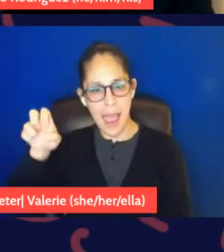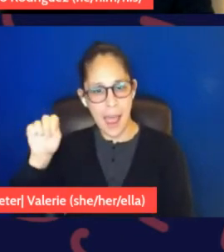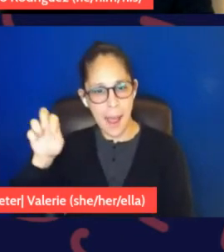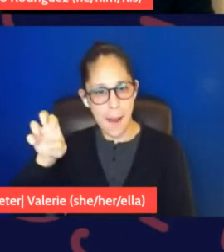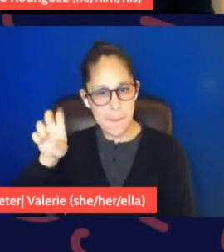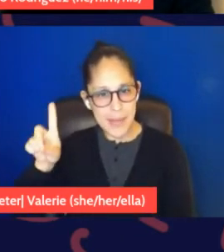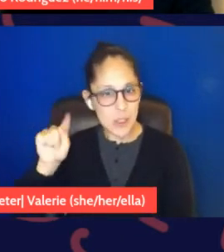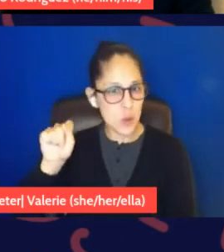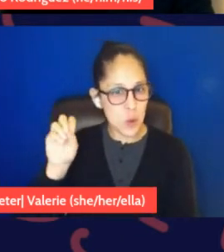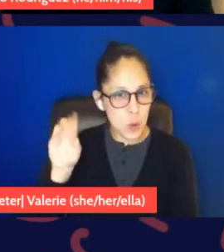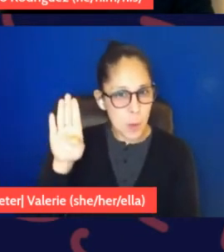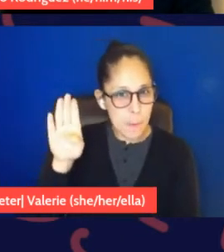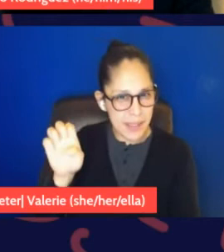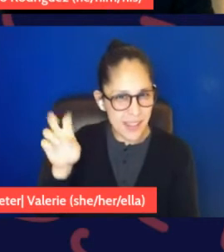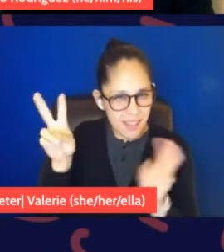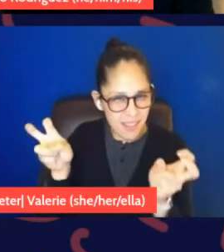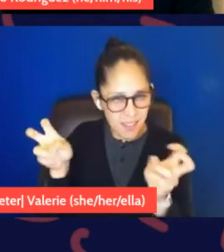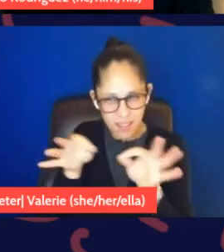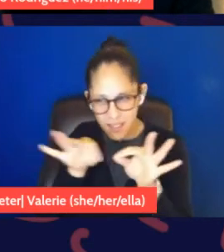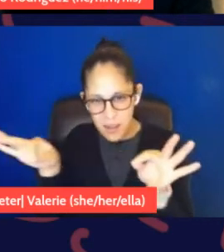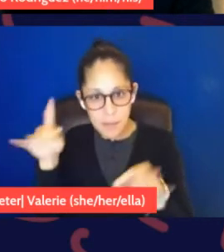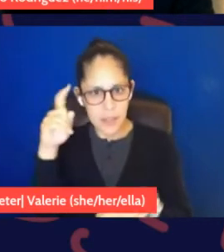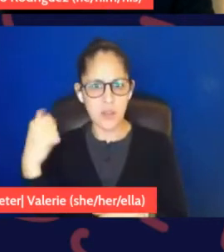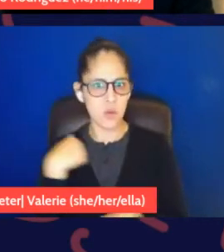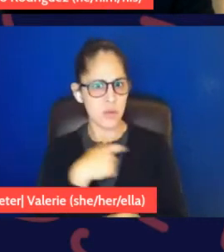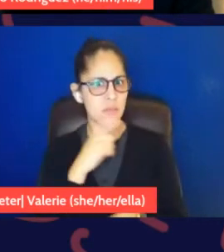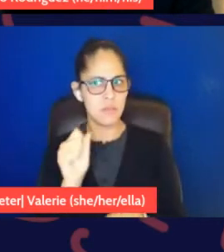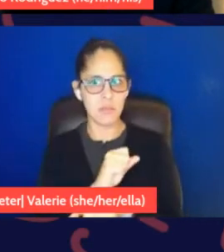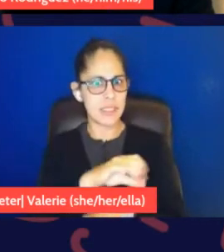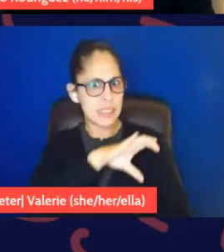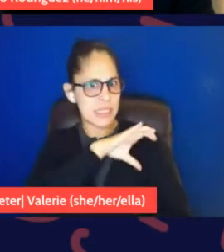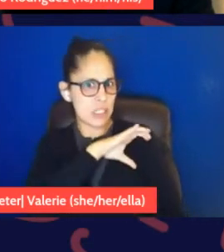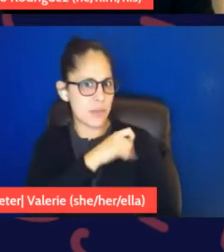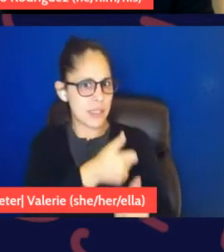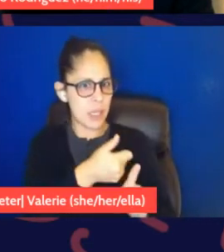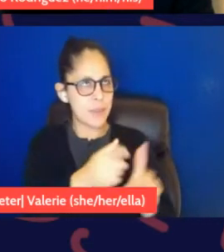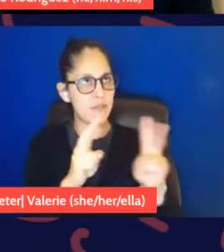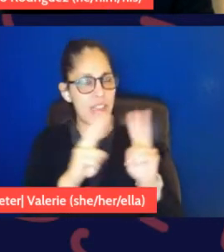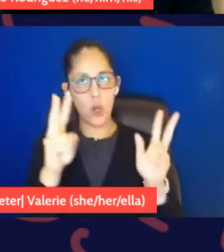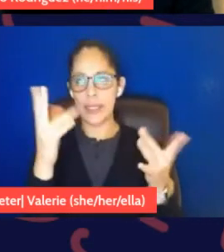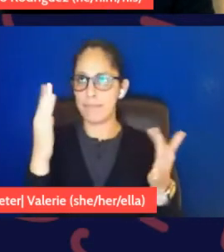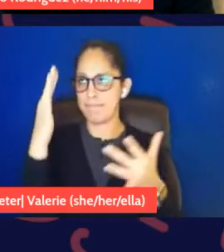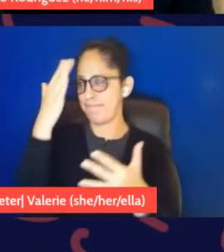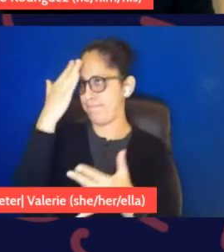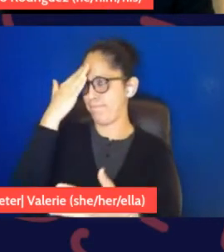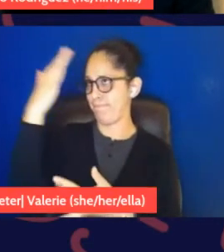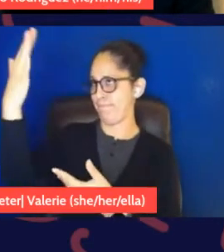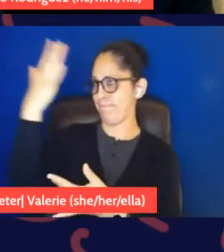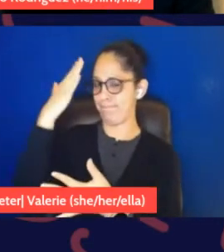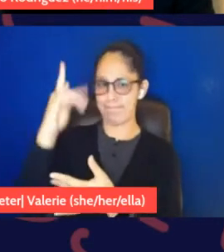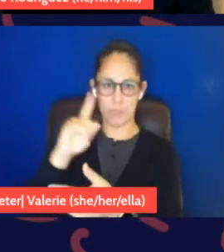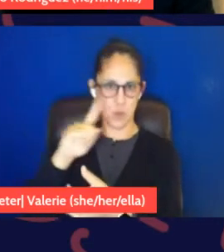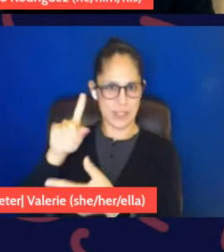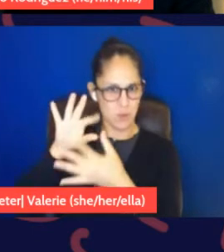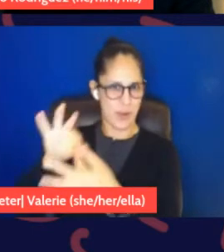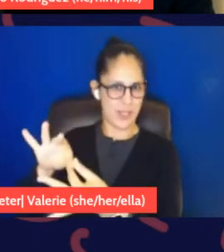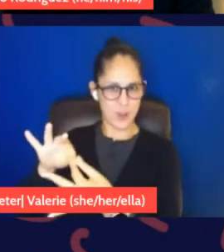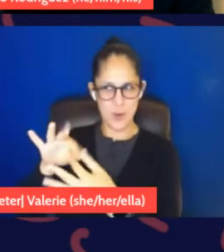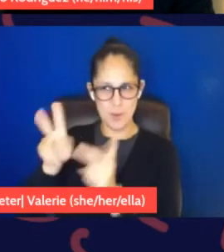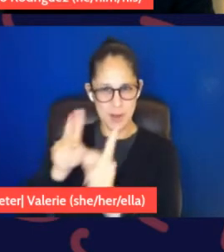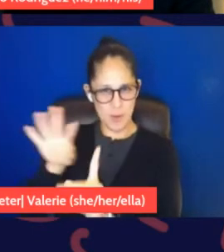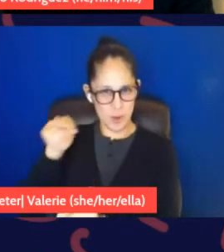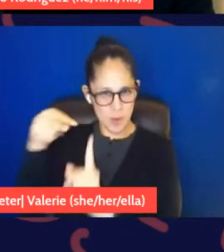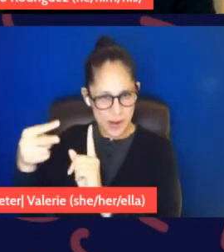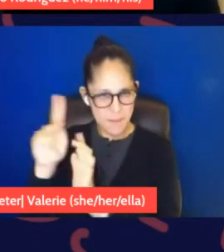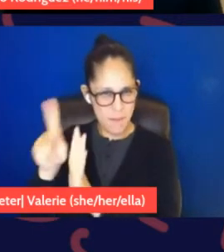because I, you know, in some ways, for as much as citizenship is arbitrary and you know, we are all in many ways sort of